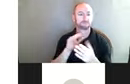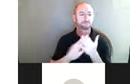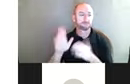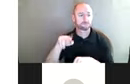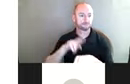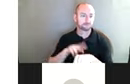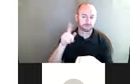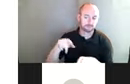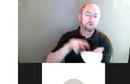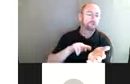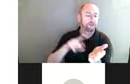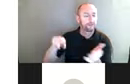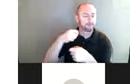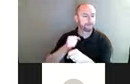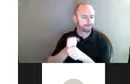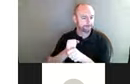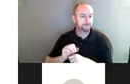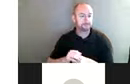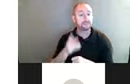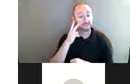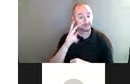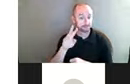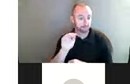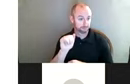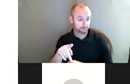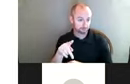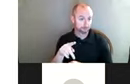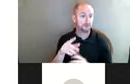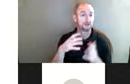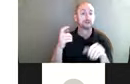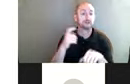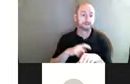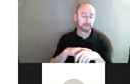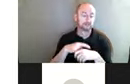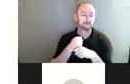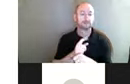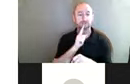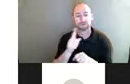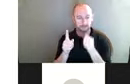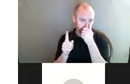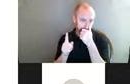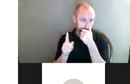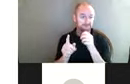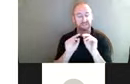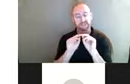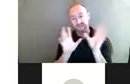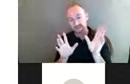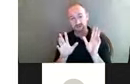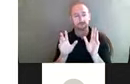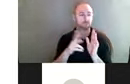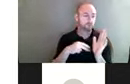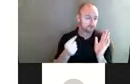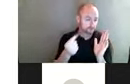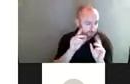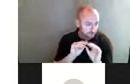And you can see those also use our map. And then again, a lot of time was spent on these, making sure they're intelligible and useful to people who